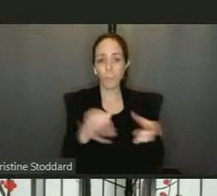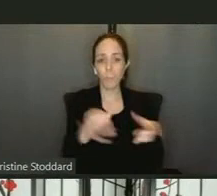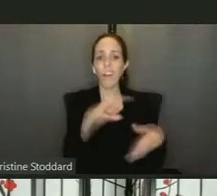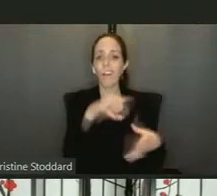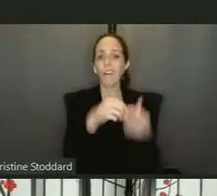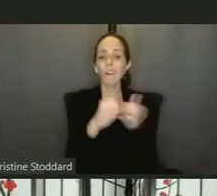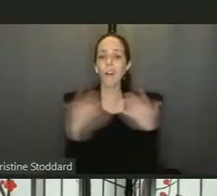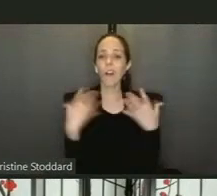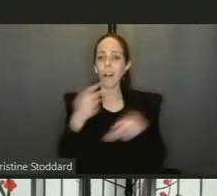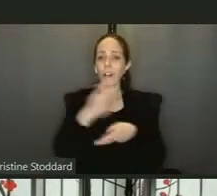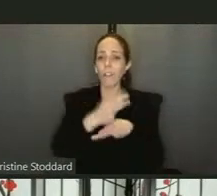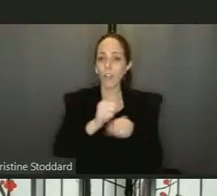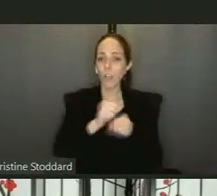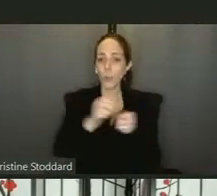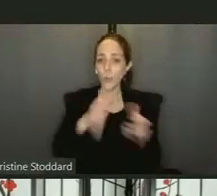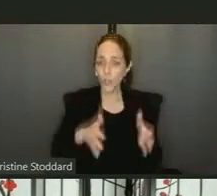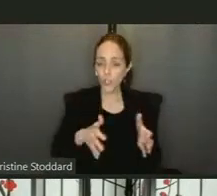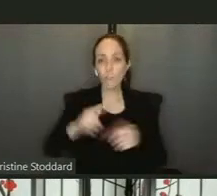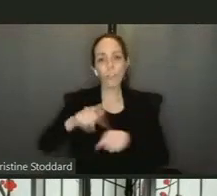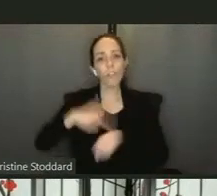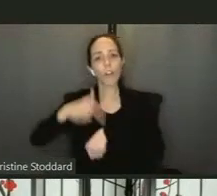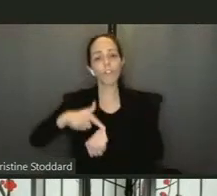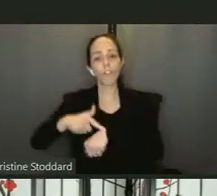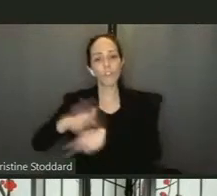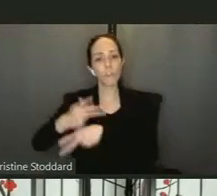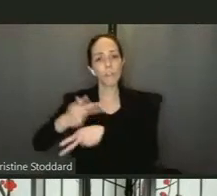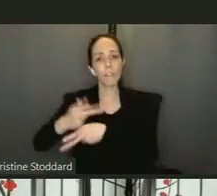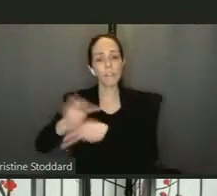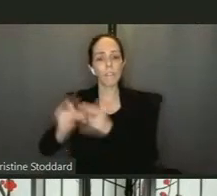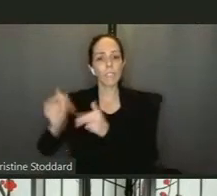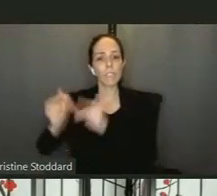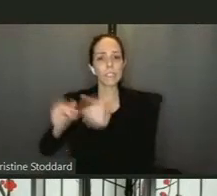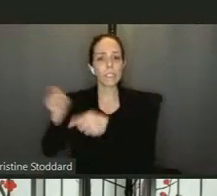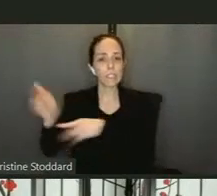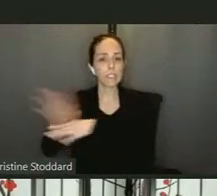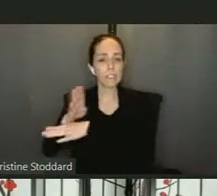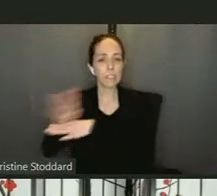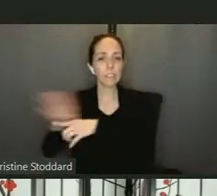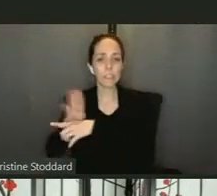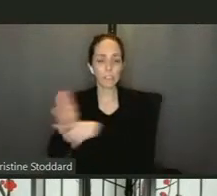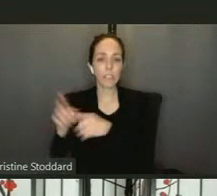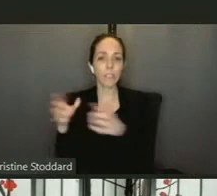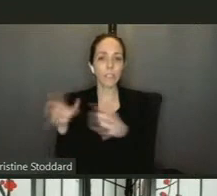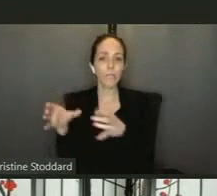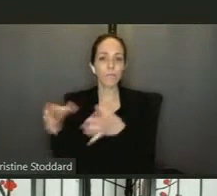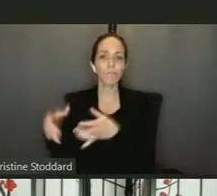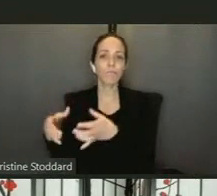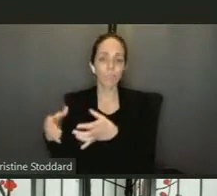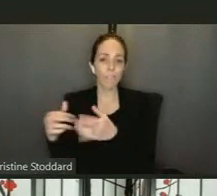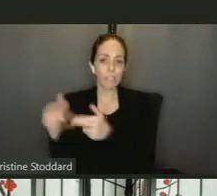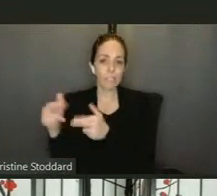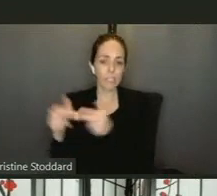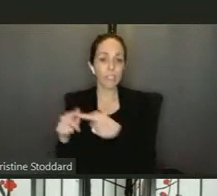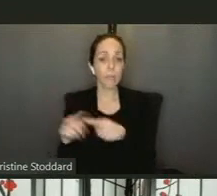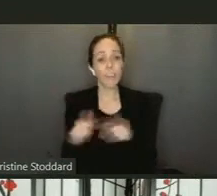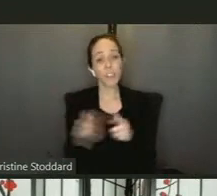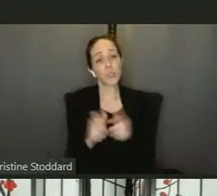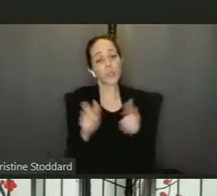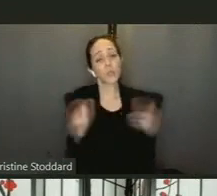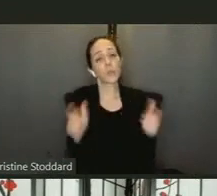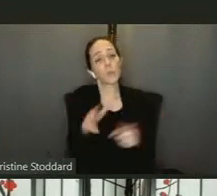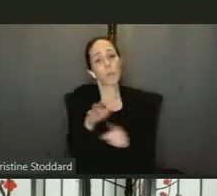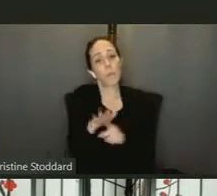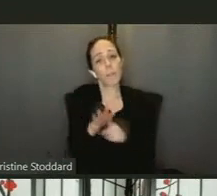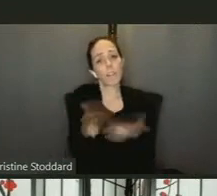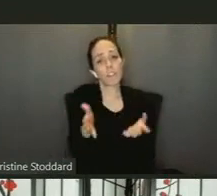healthcare workers, long-term care facilities, and congregate settings. We have a very large population in Multnomah County